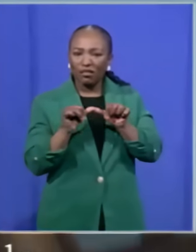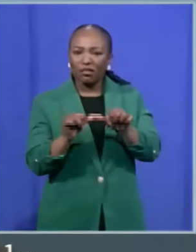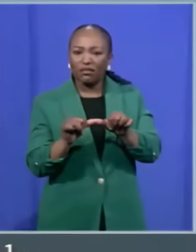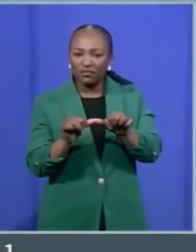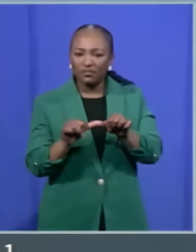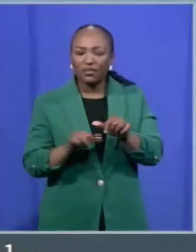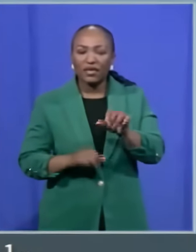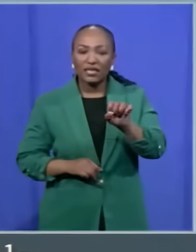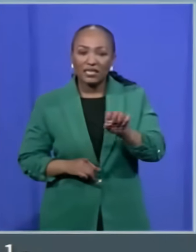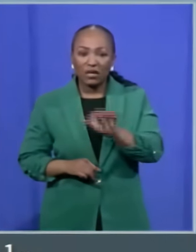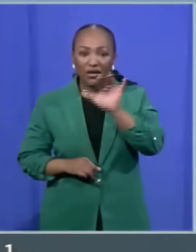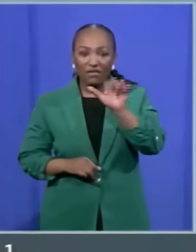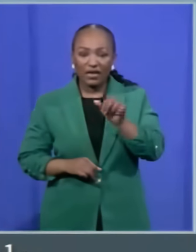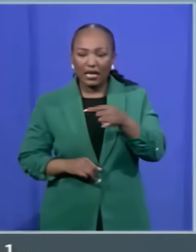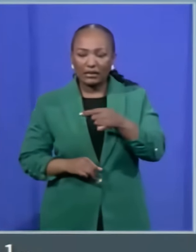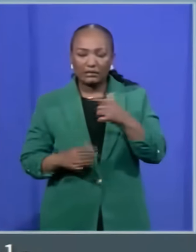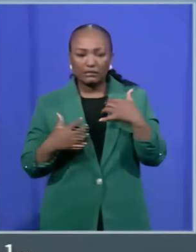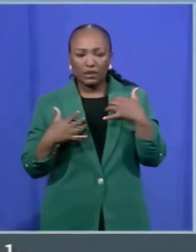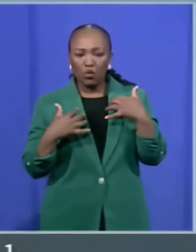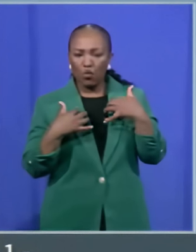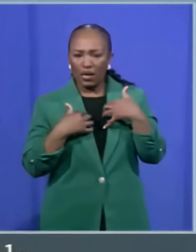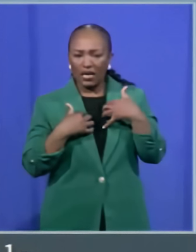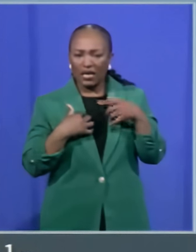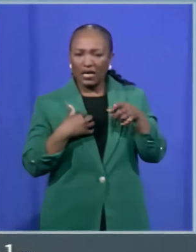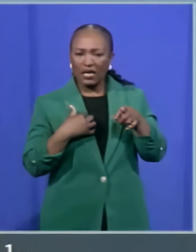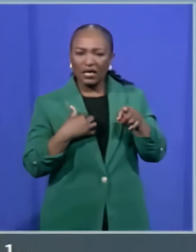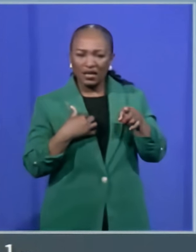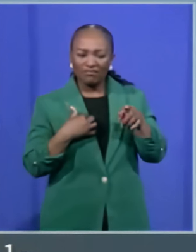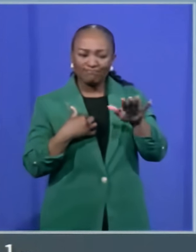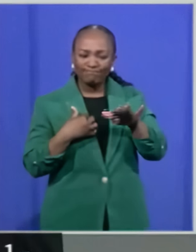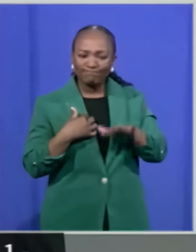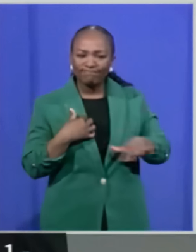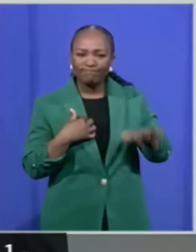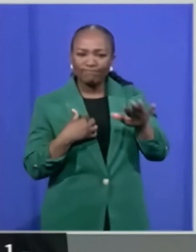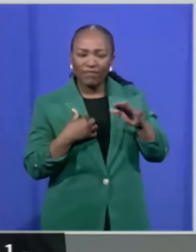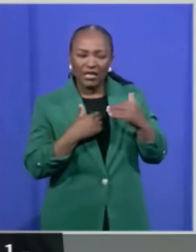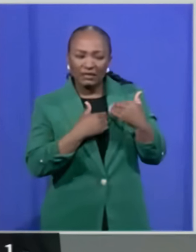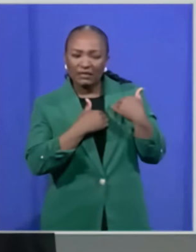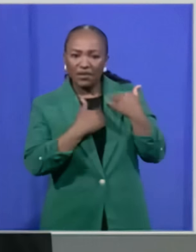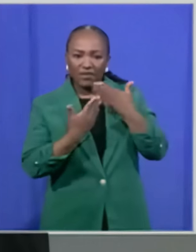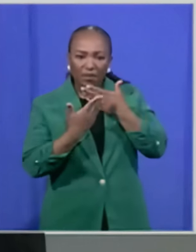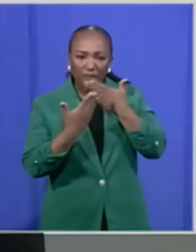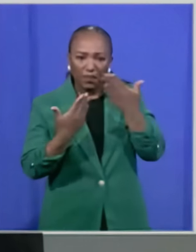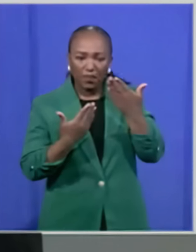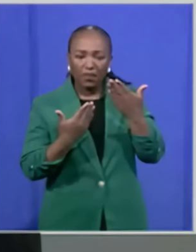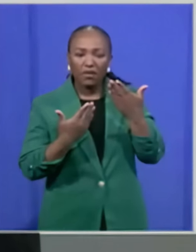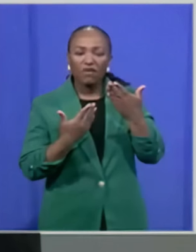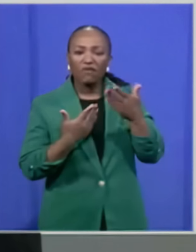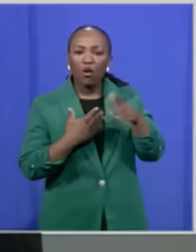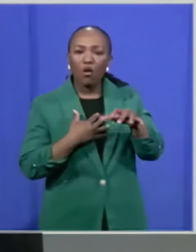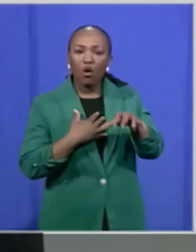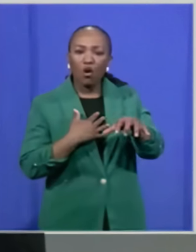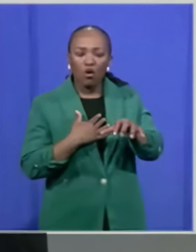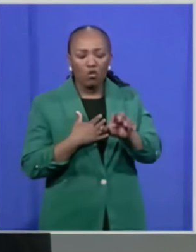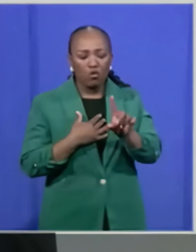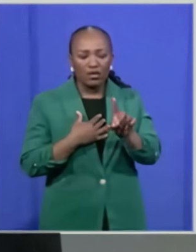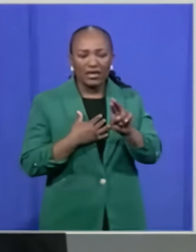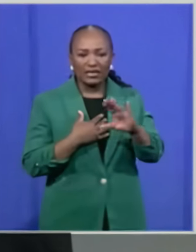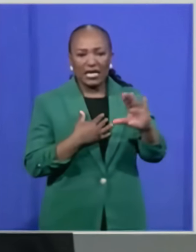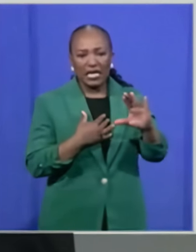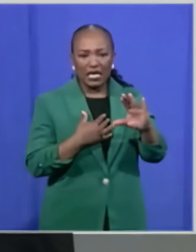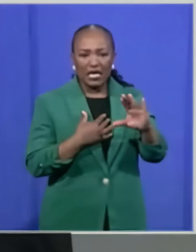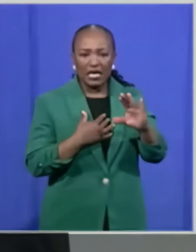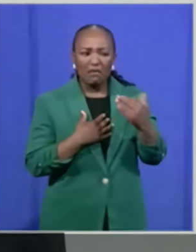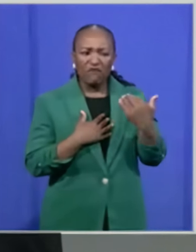about the humanitarian and the security situation in the Eastern Democratic Republic of Congo. Despite peace